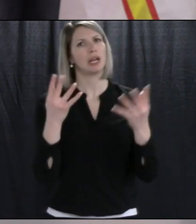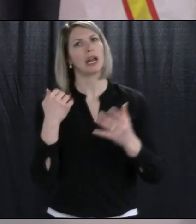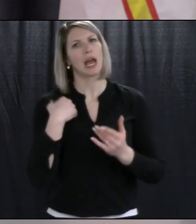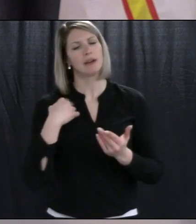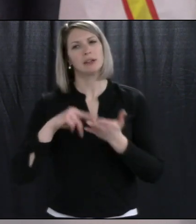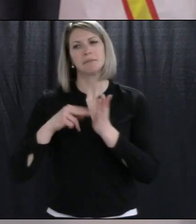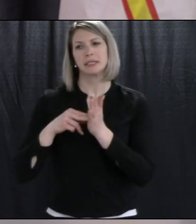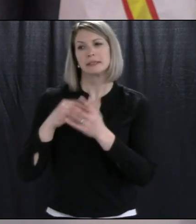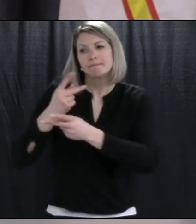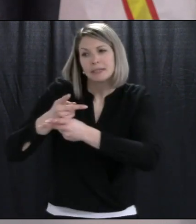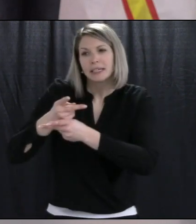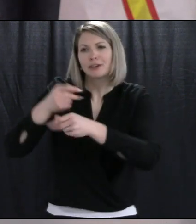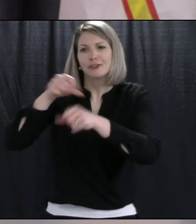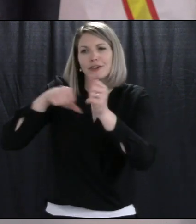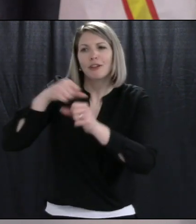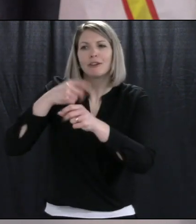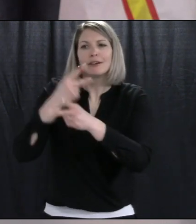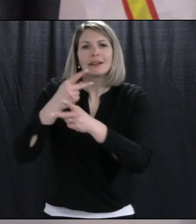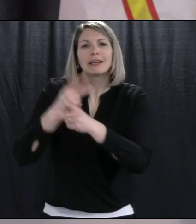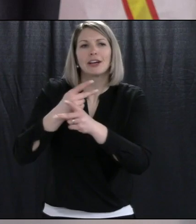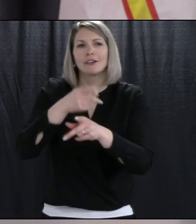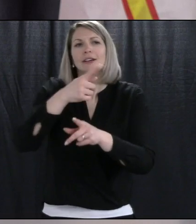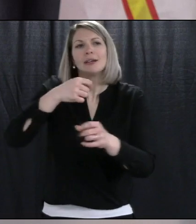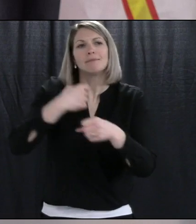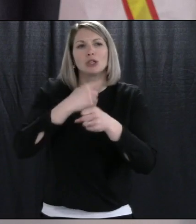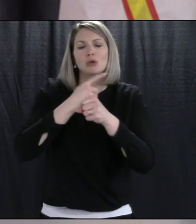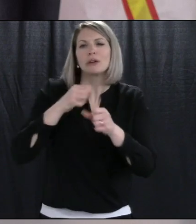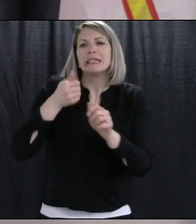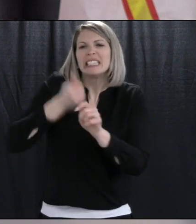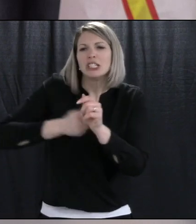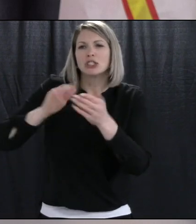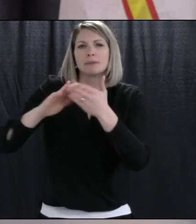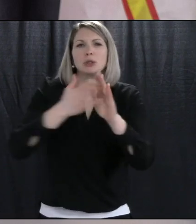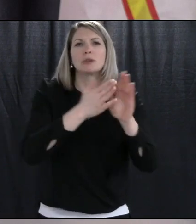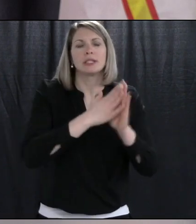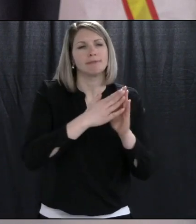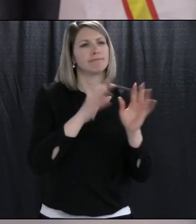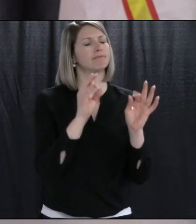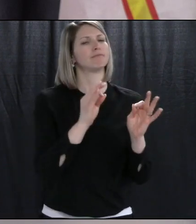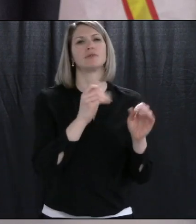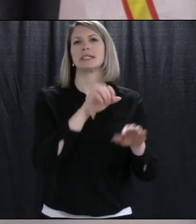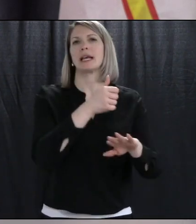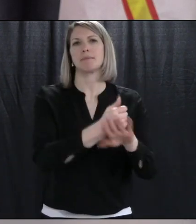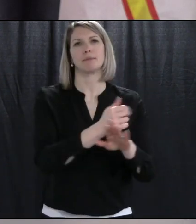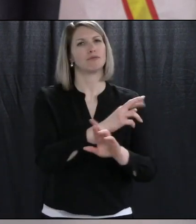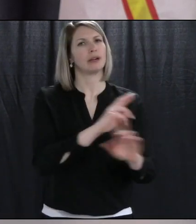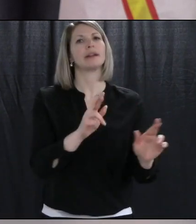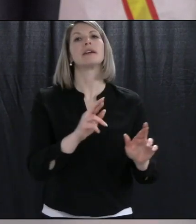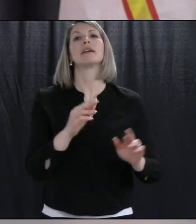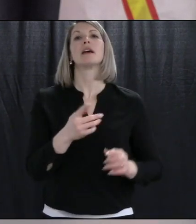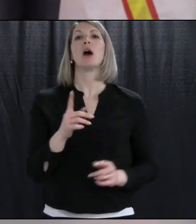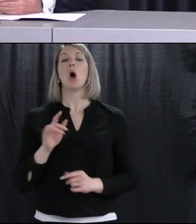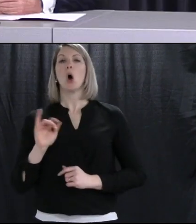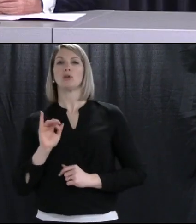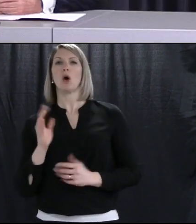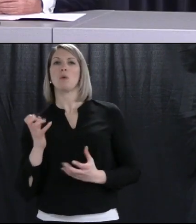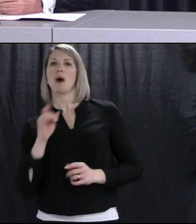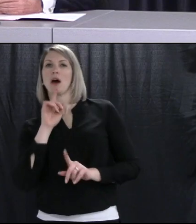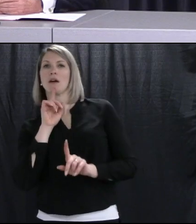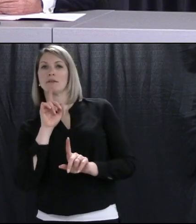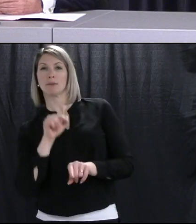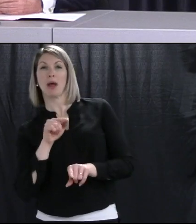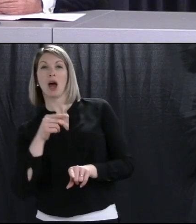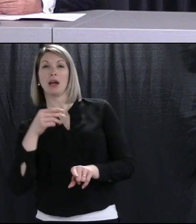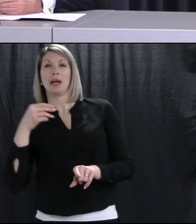get the equipment in place so that they can properly respond. Peter, to respond to that as well, we have a